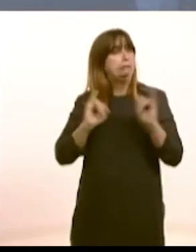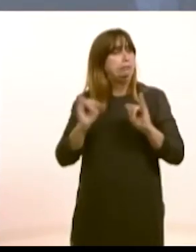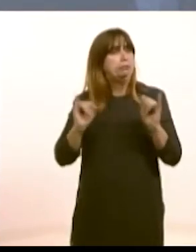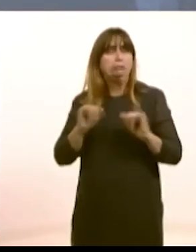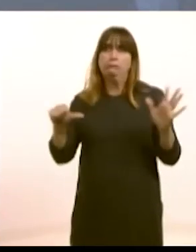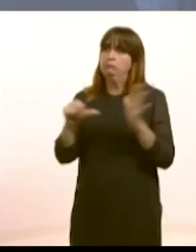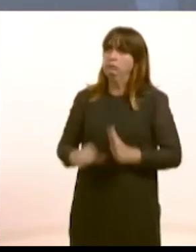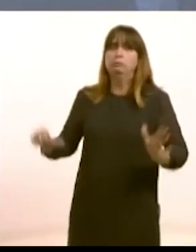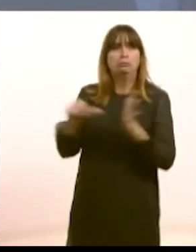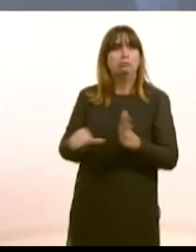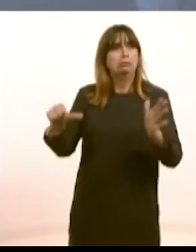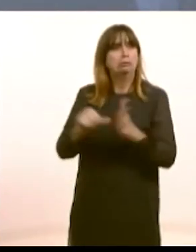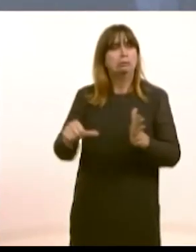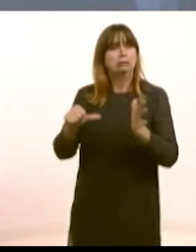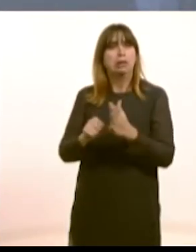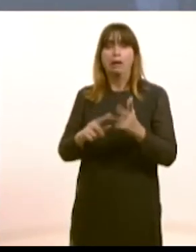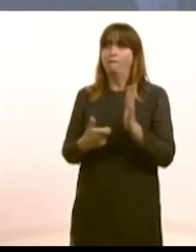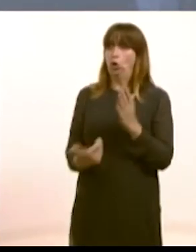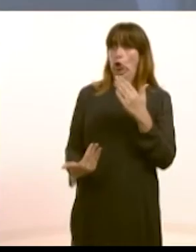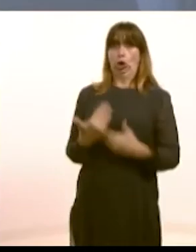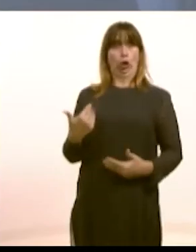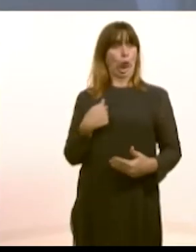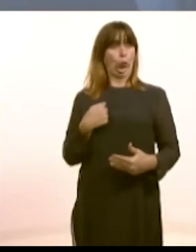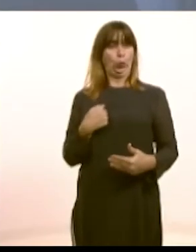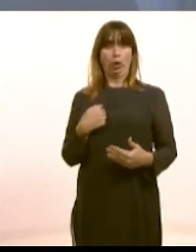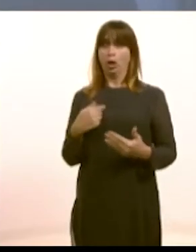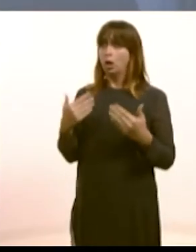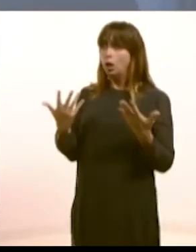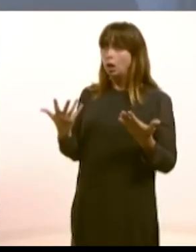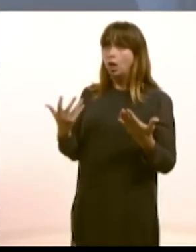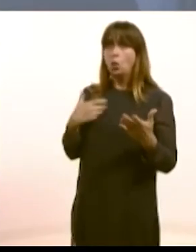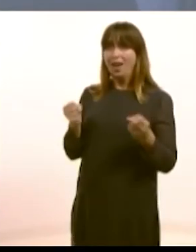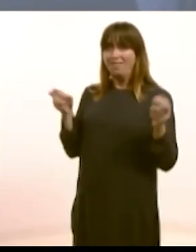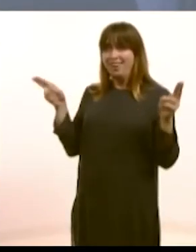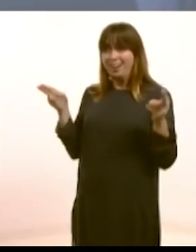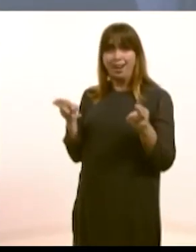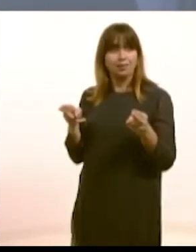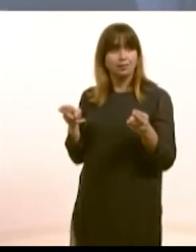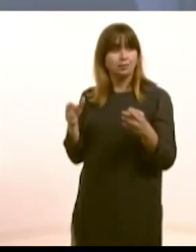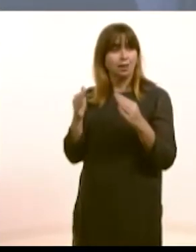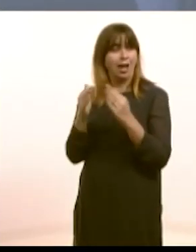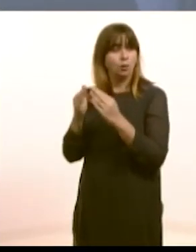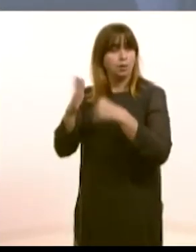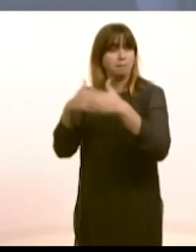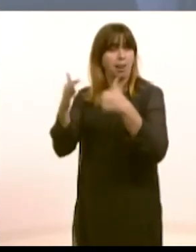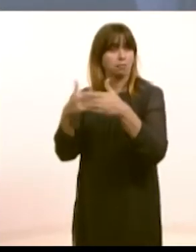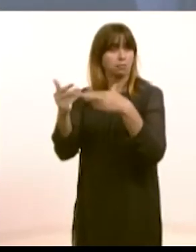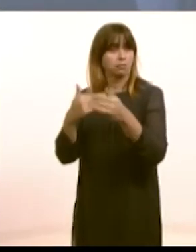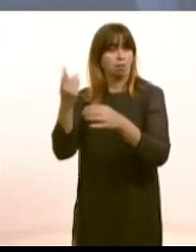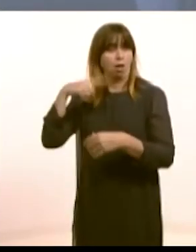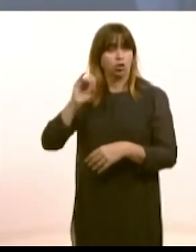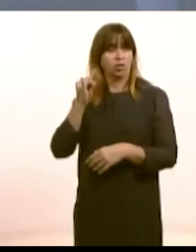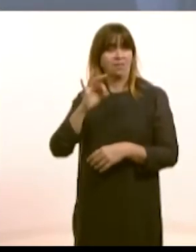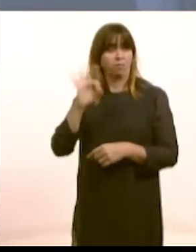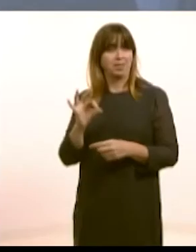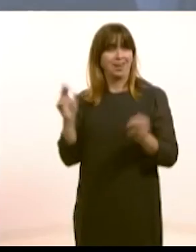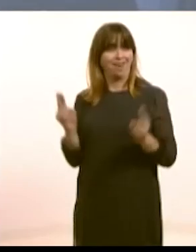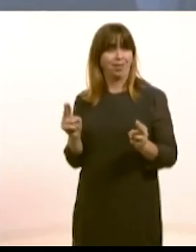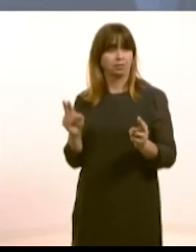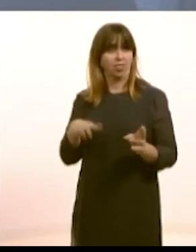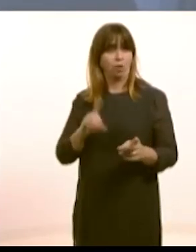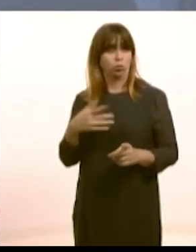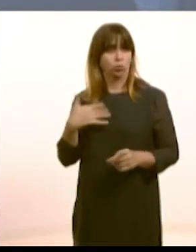new starts in the housing market, where we saw a 7% decline in new starts in Wales last year. So how is